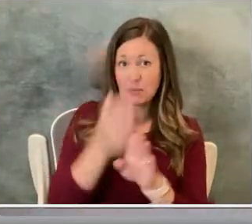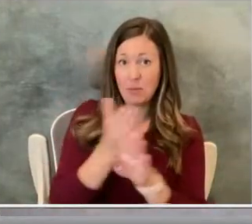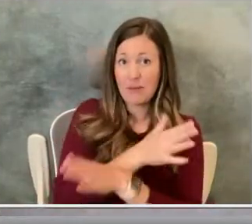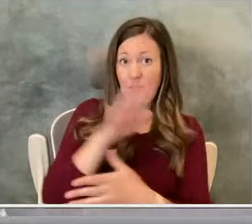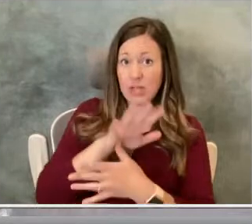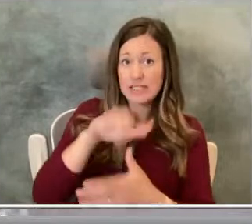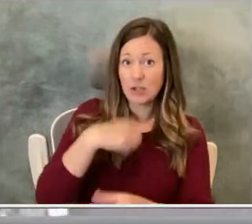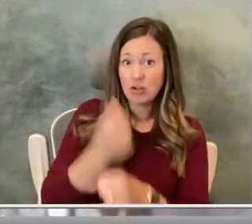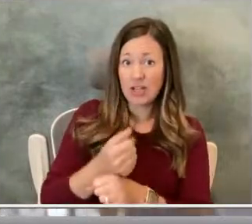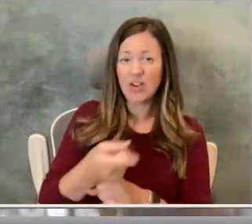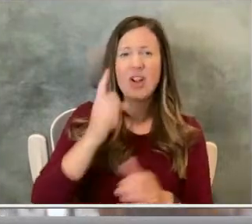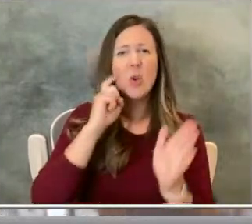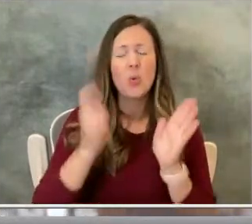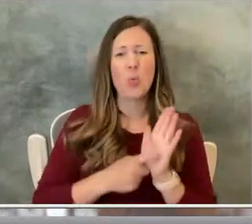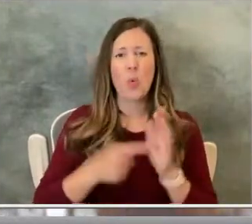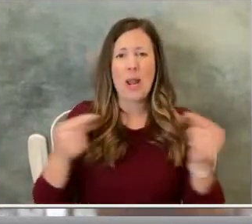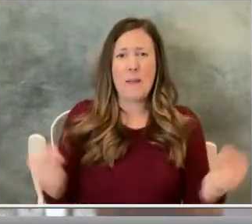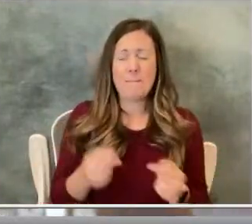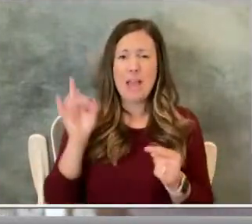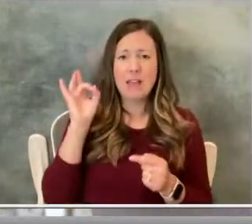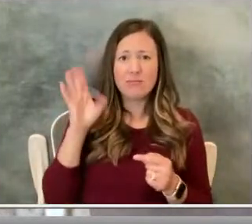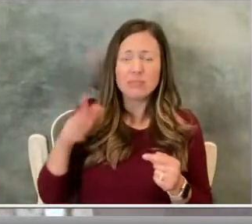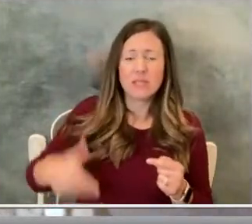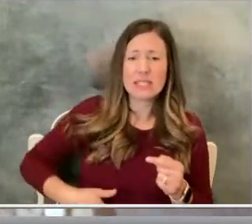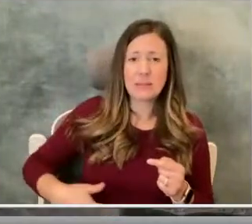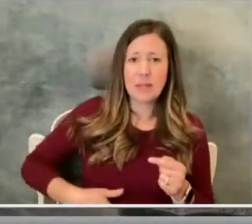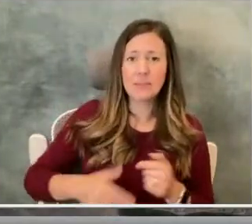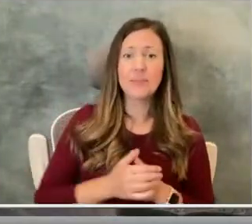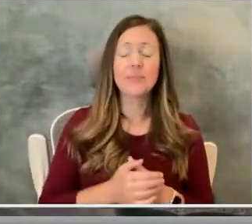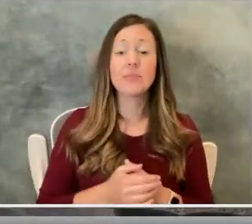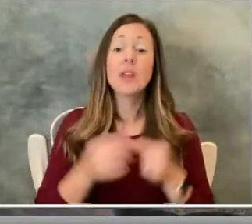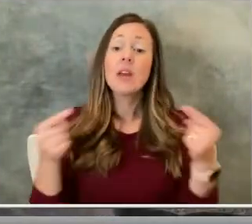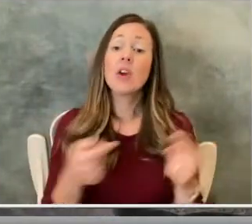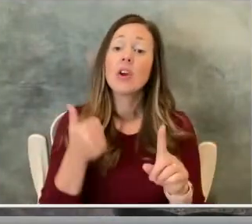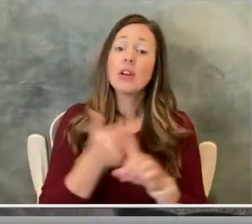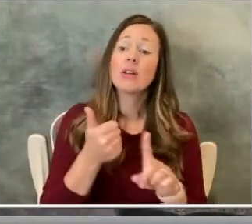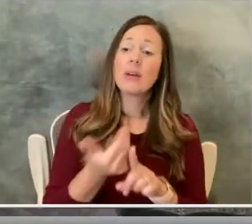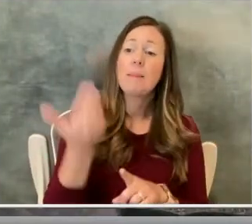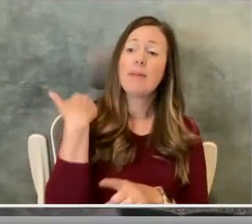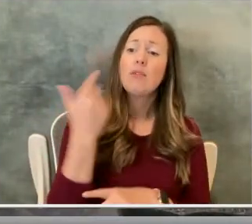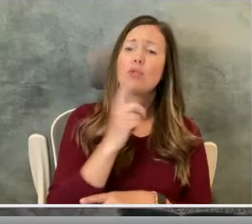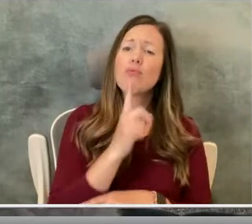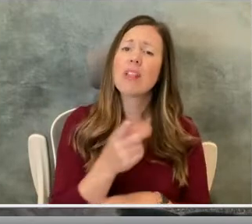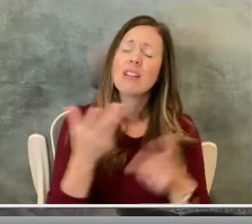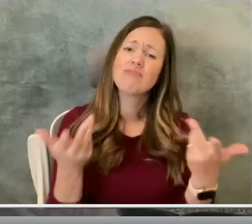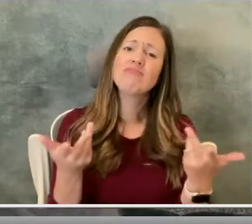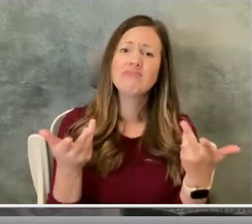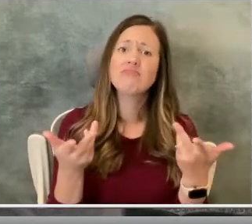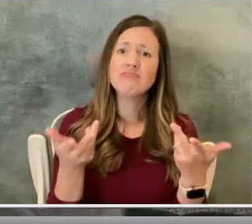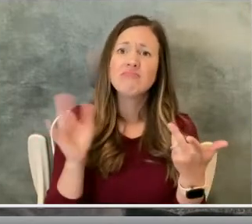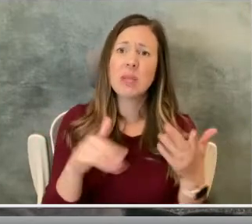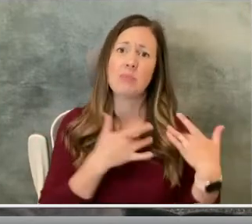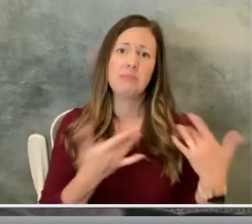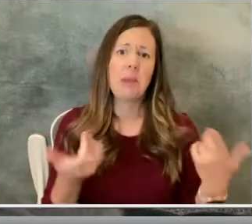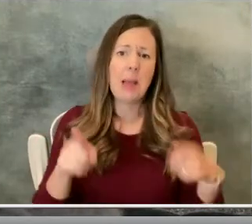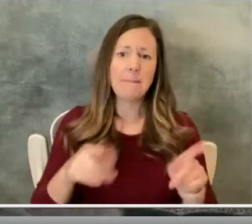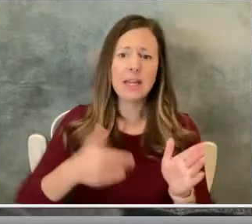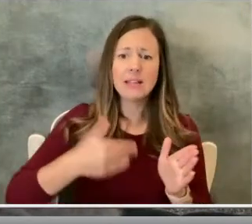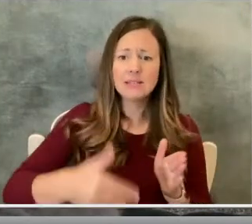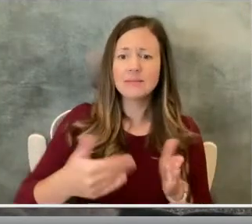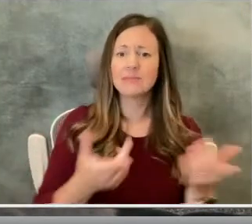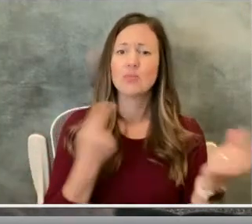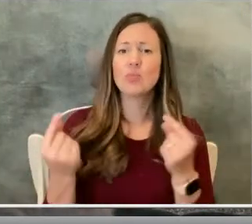he noticed a pain in his stomach. I've hurt myself before. It's not an uncommon thing, doing a lot of stuff around here. And